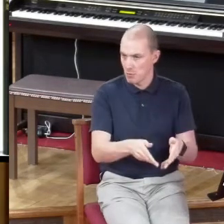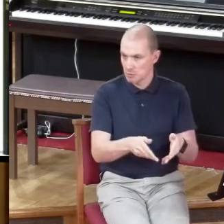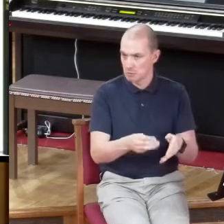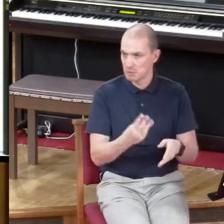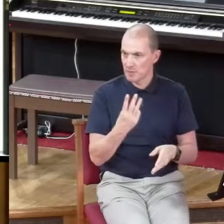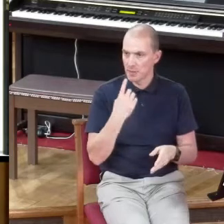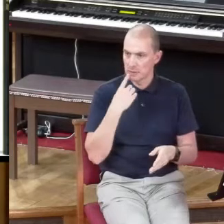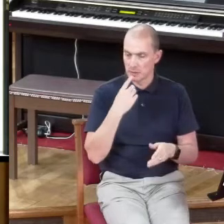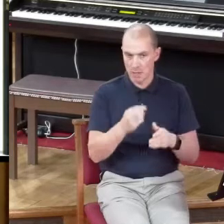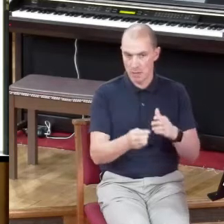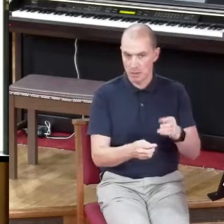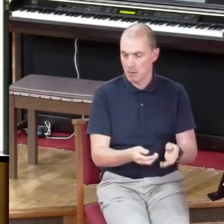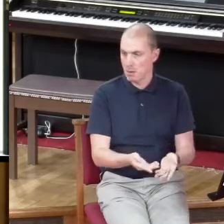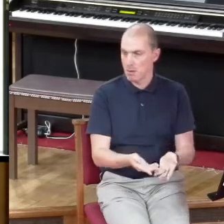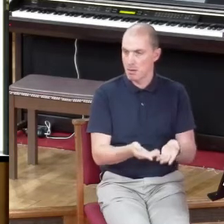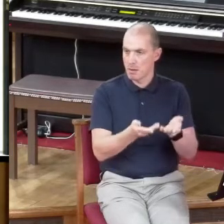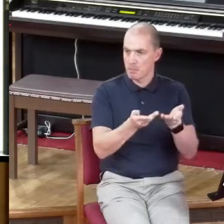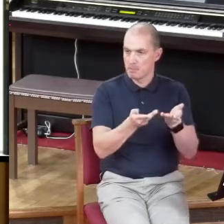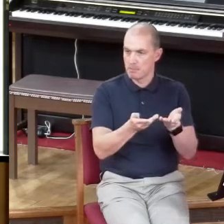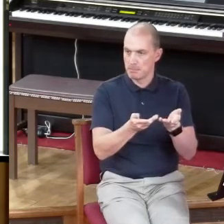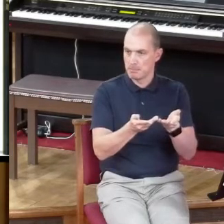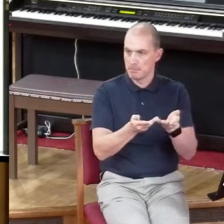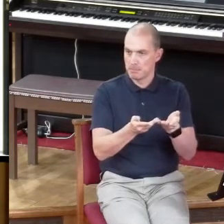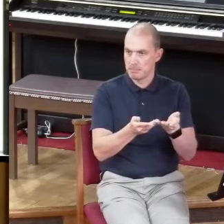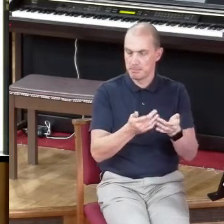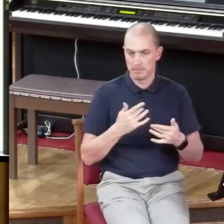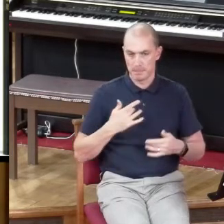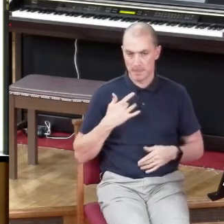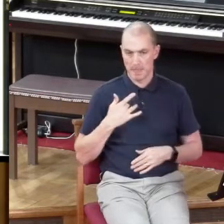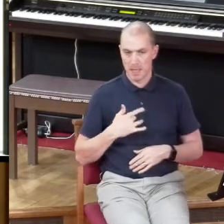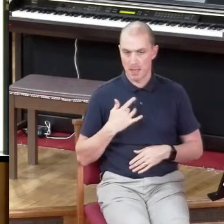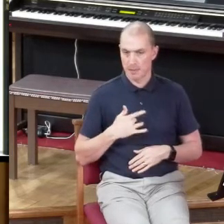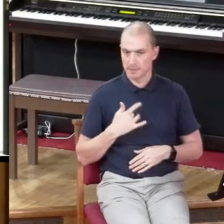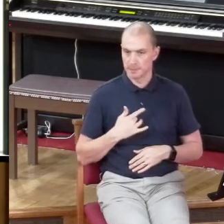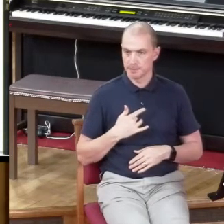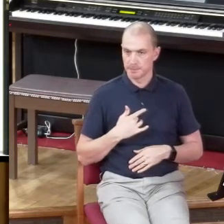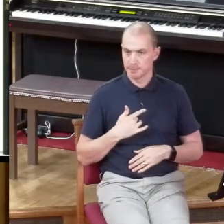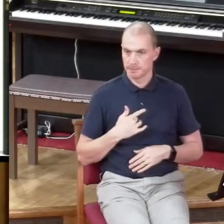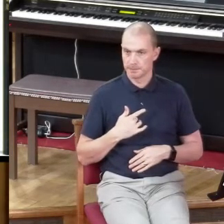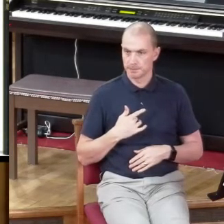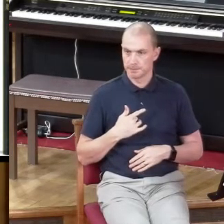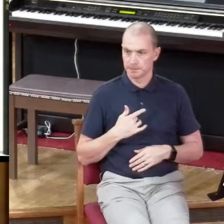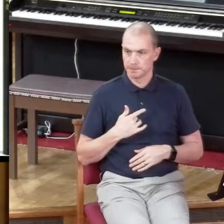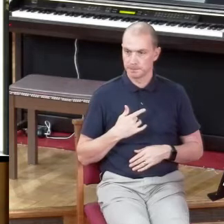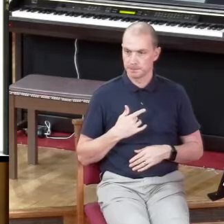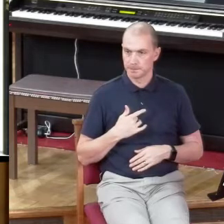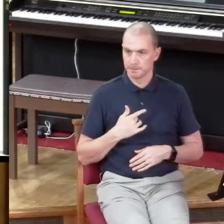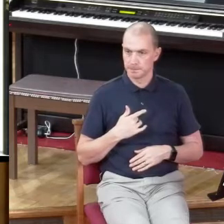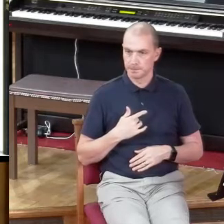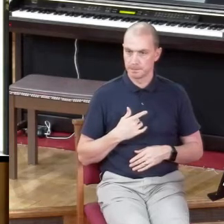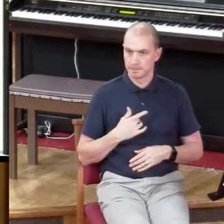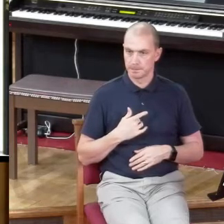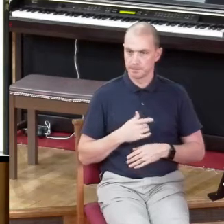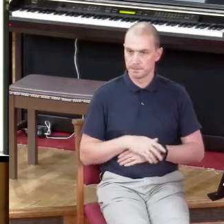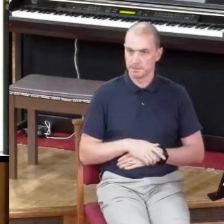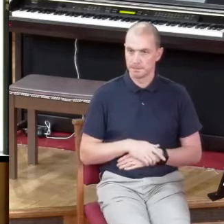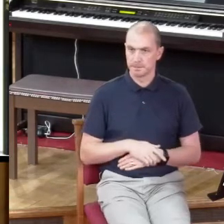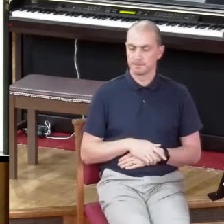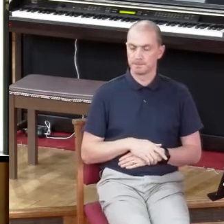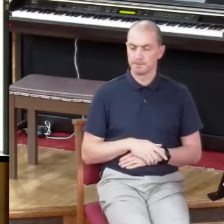again, according to the scriptures, and that he appeared to Cephas, that's Peter, and then to the 12.